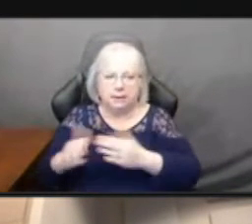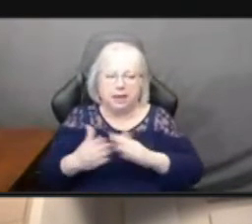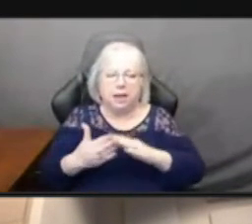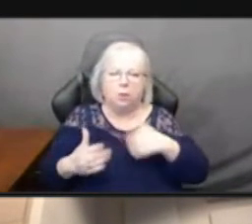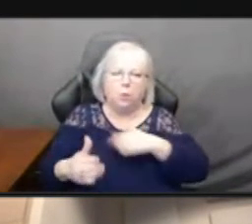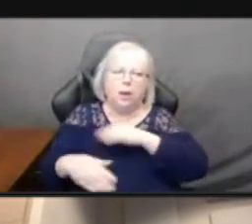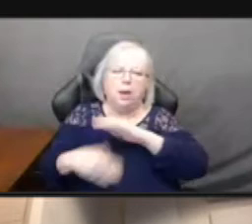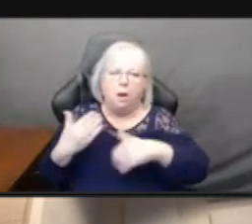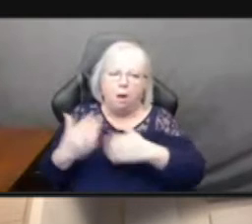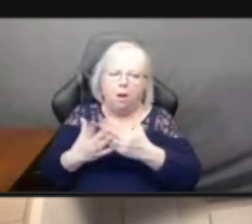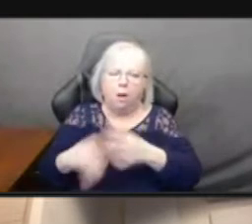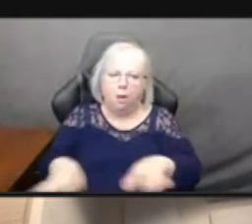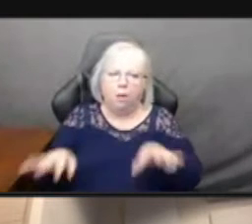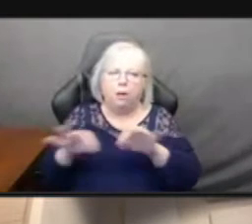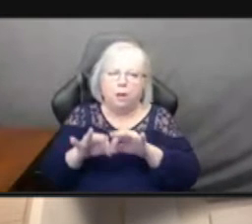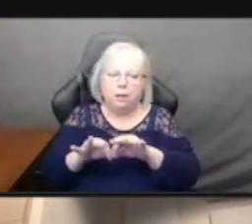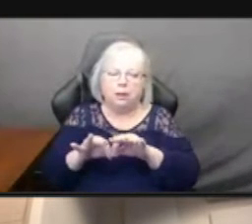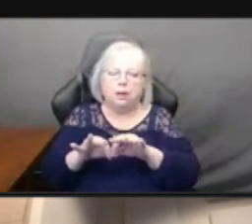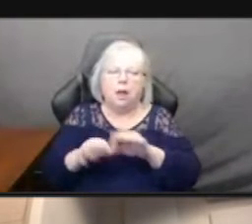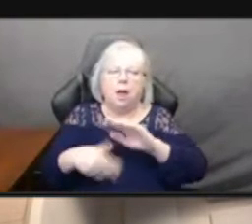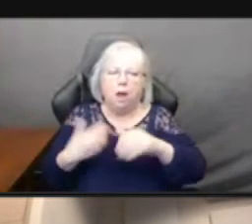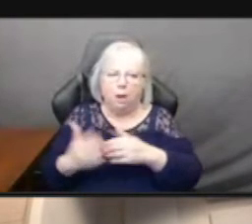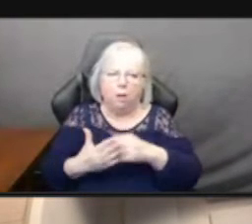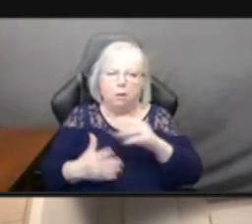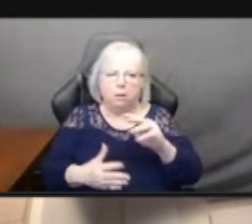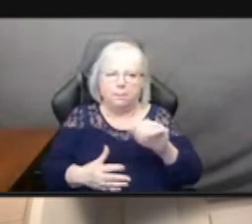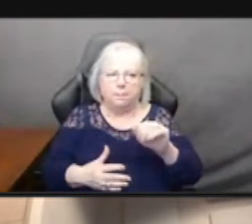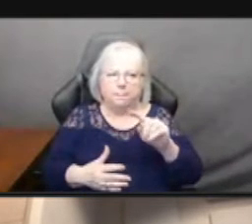All of us in this city want this